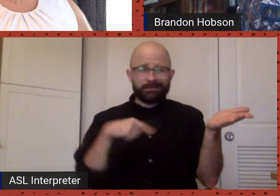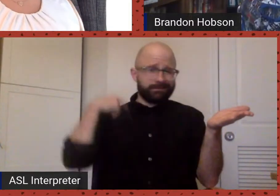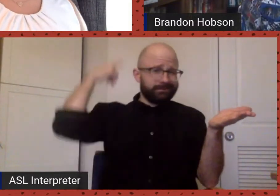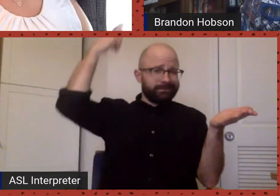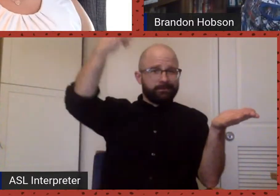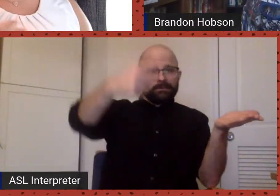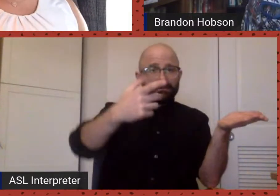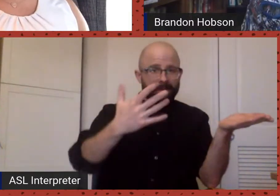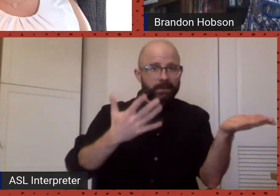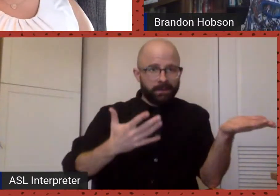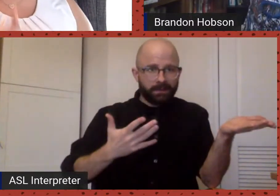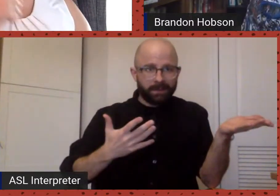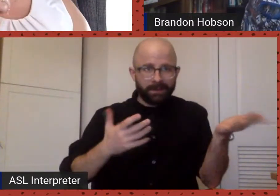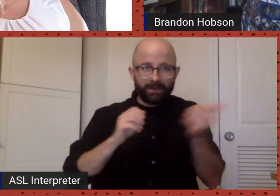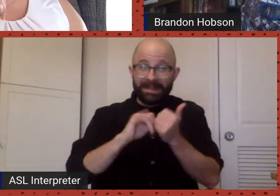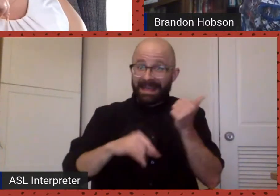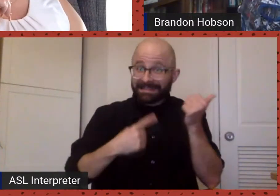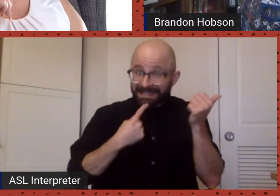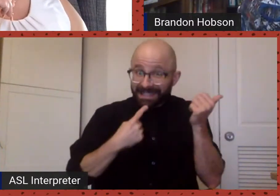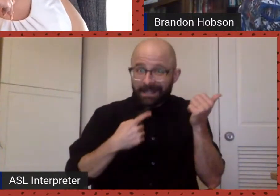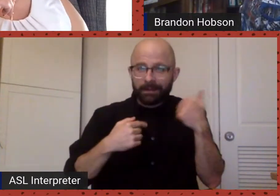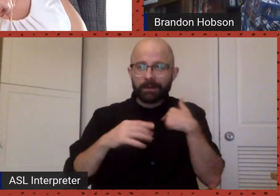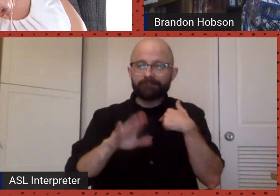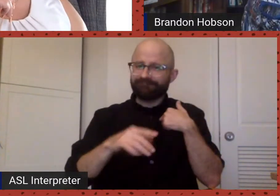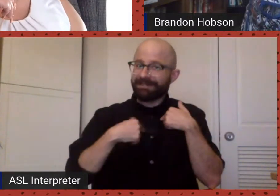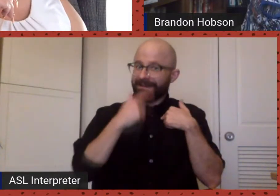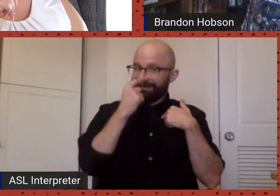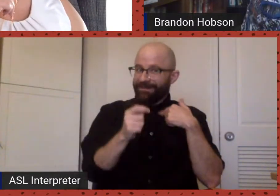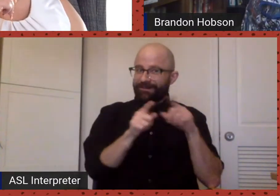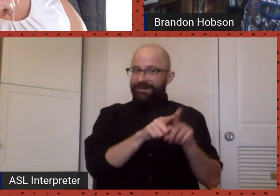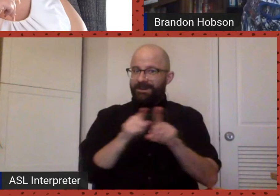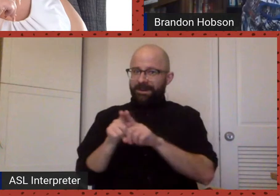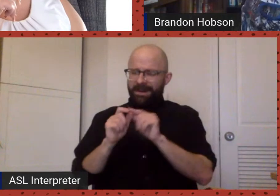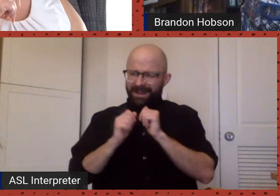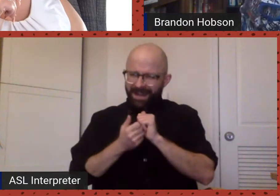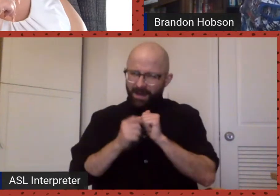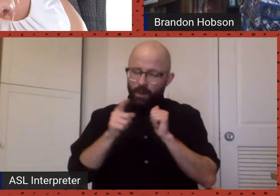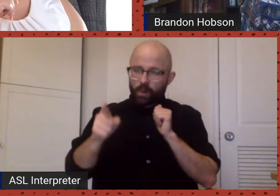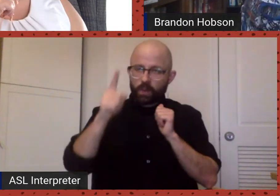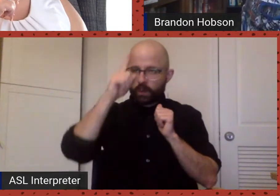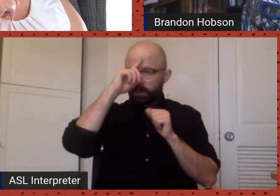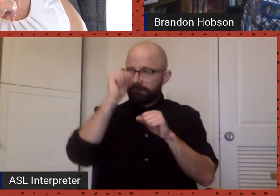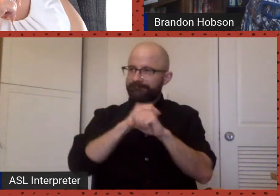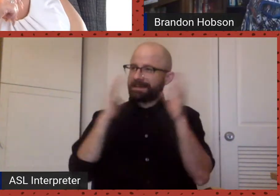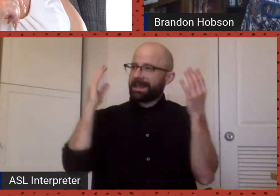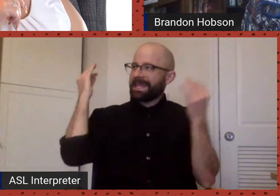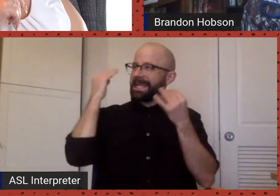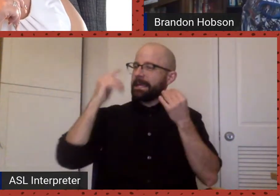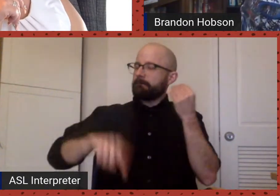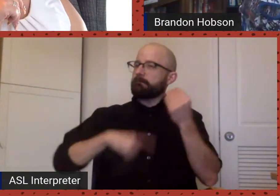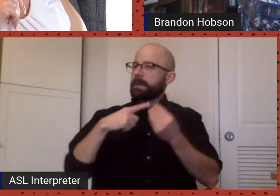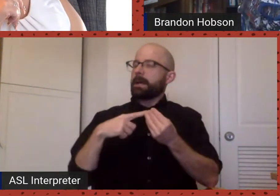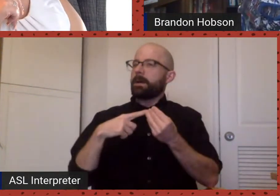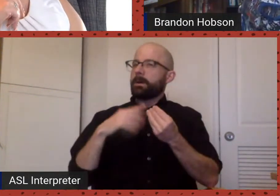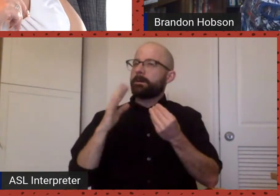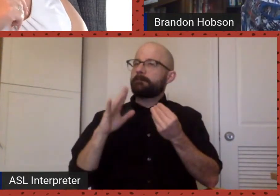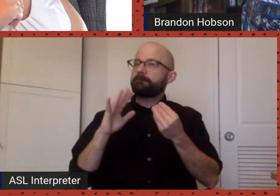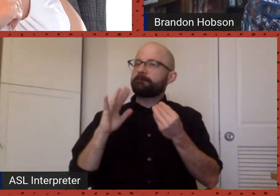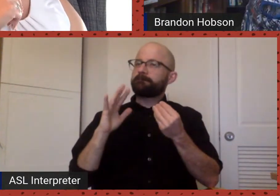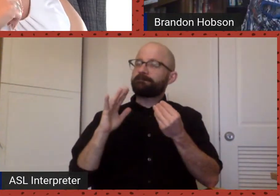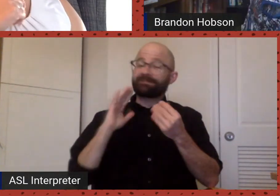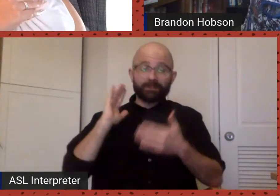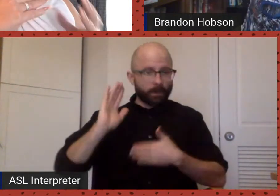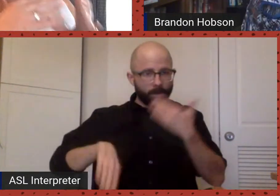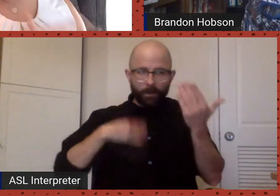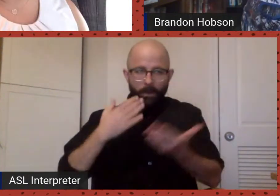So, with that said, I'm interested also in how you think about um, all